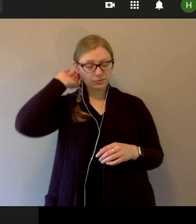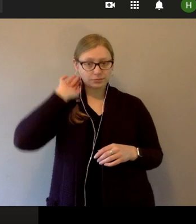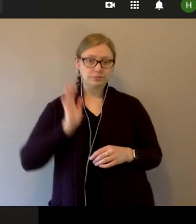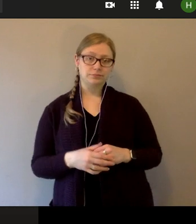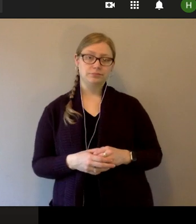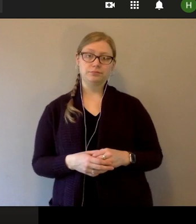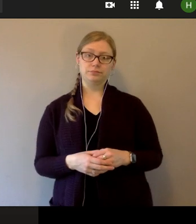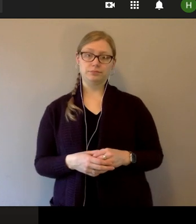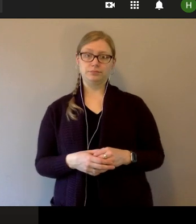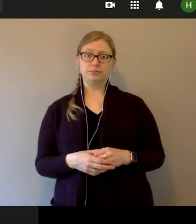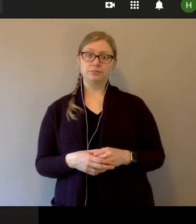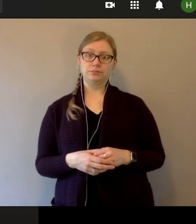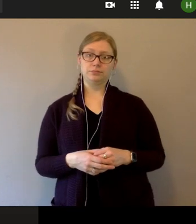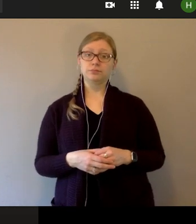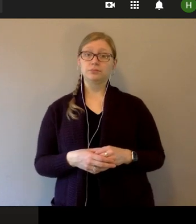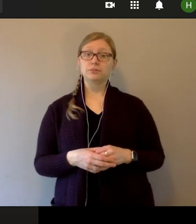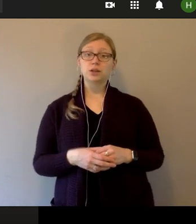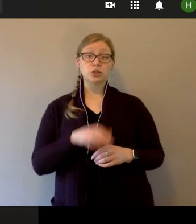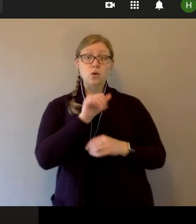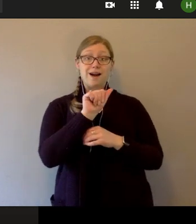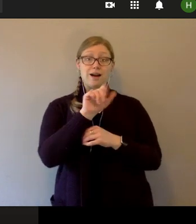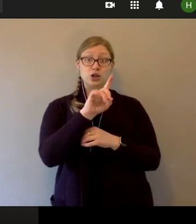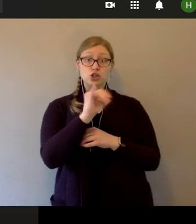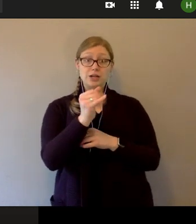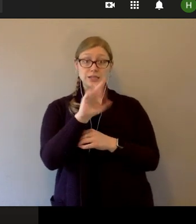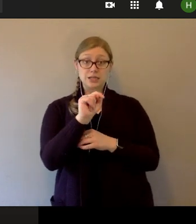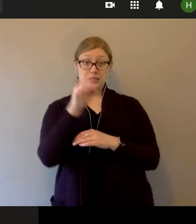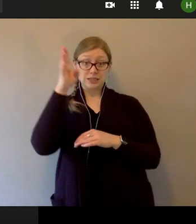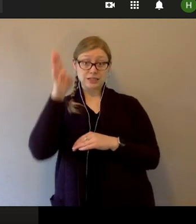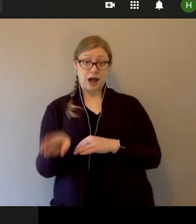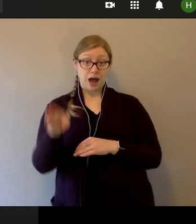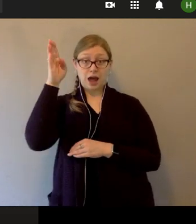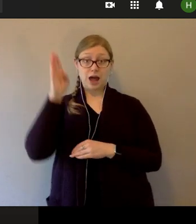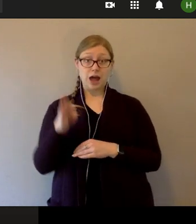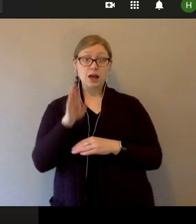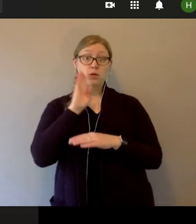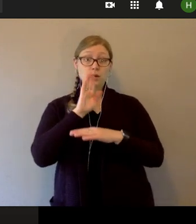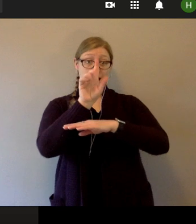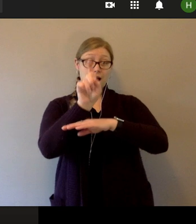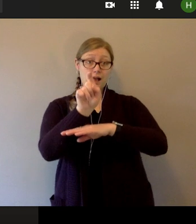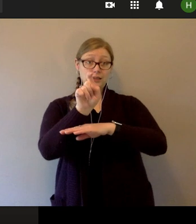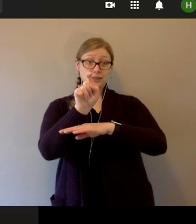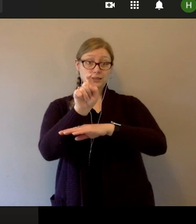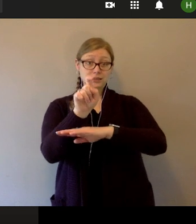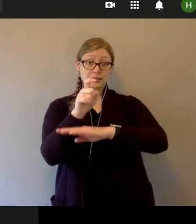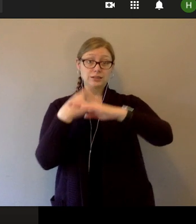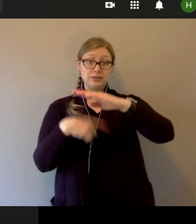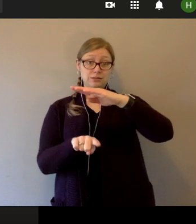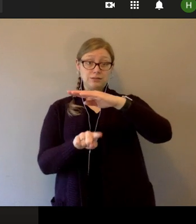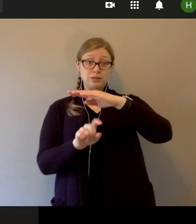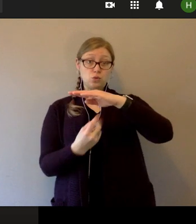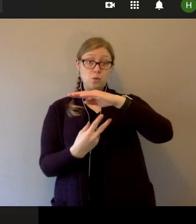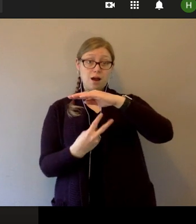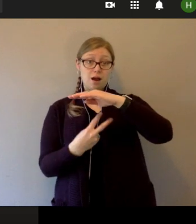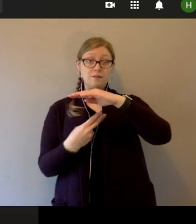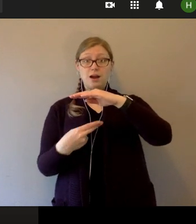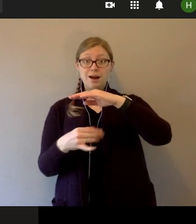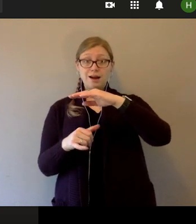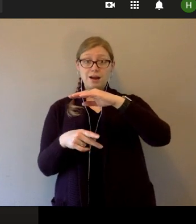0.8660. And so the adjacent side is X, the hypotenuse is 12, and so my answer is going to be